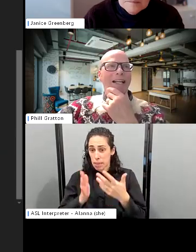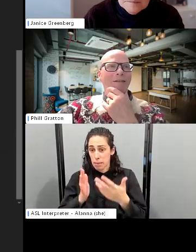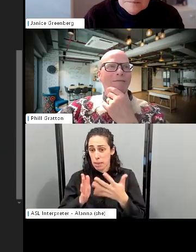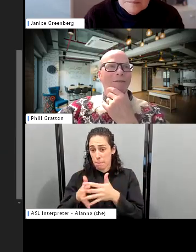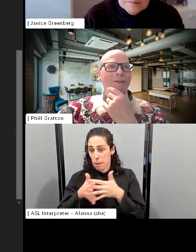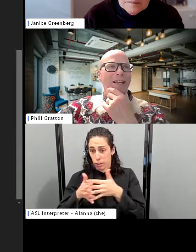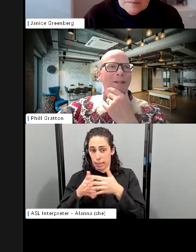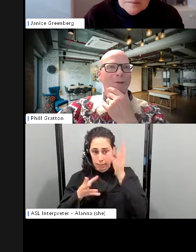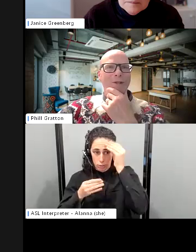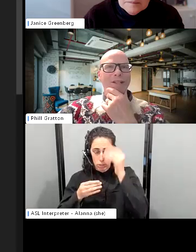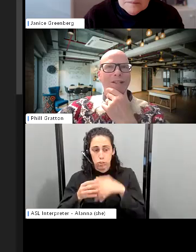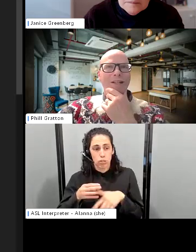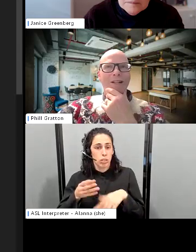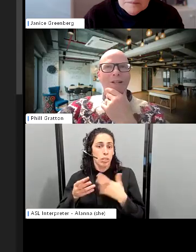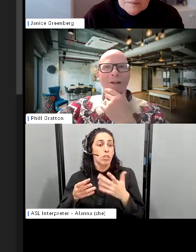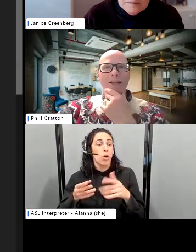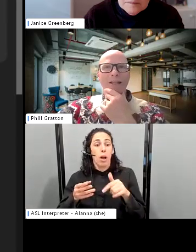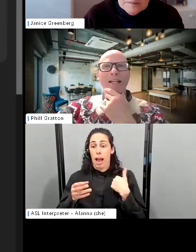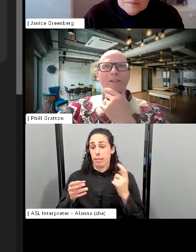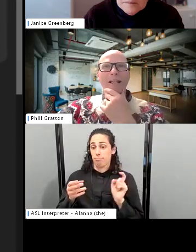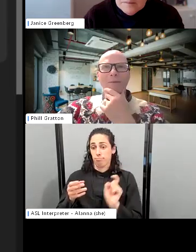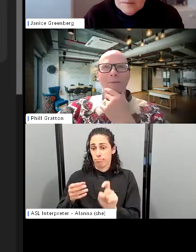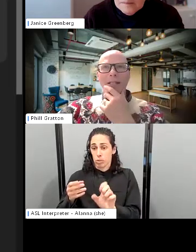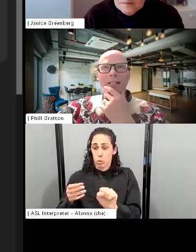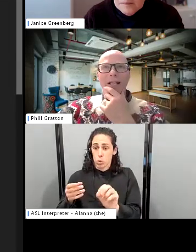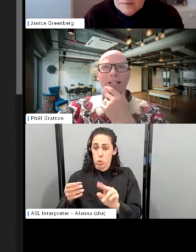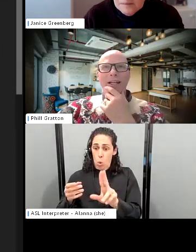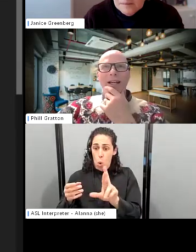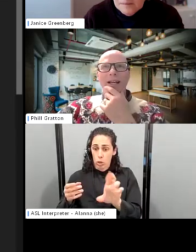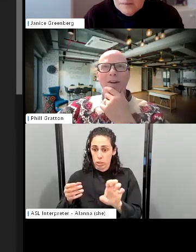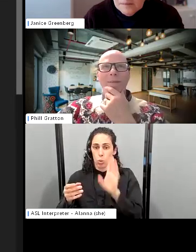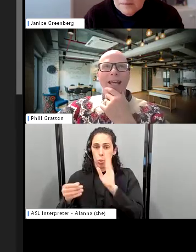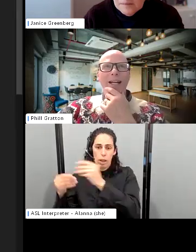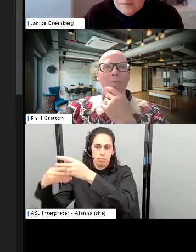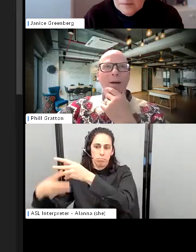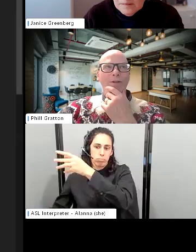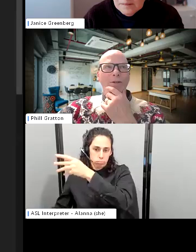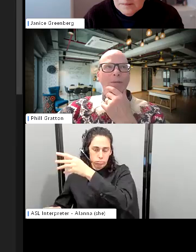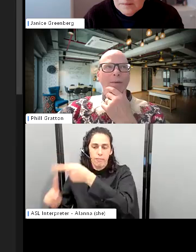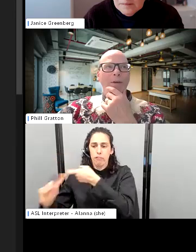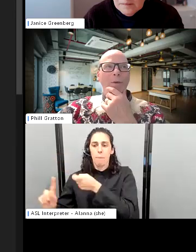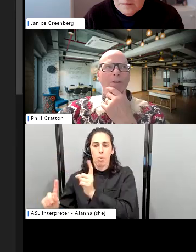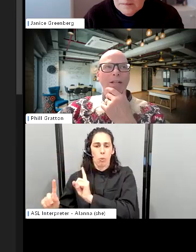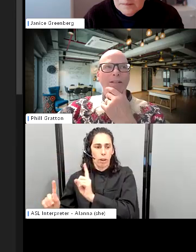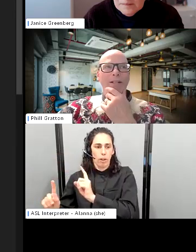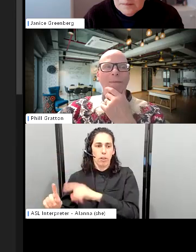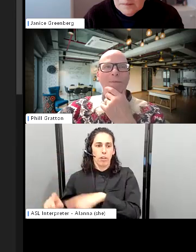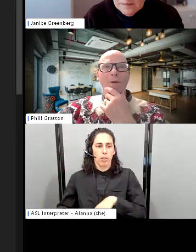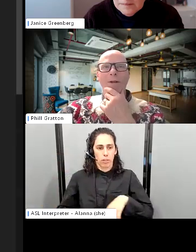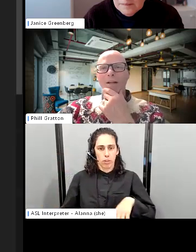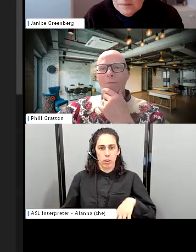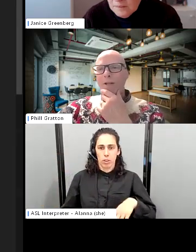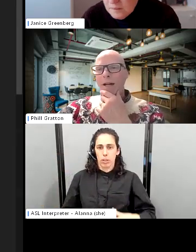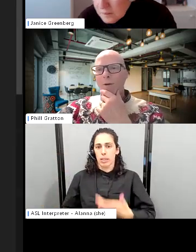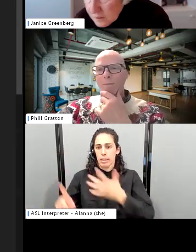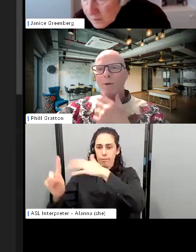I could ask it to give me the sources. So on the side here, it tells me what this is. Environment Canada weather. So that's probably the weather here at the top.